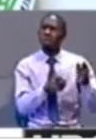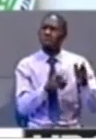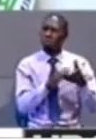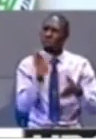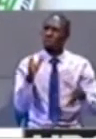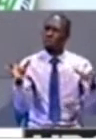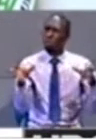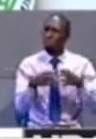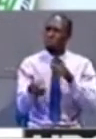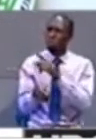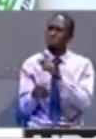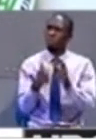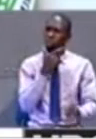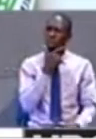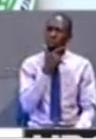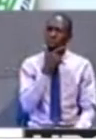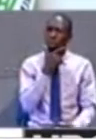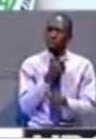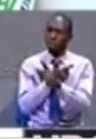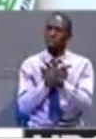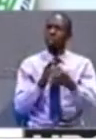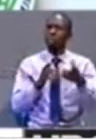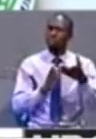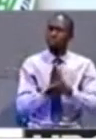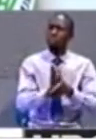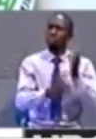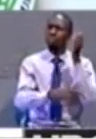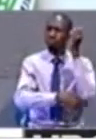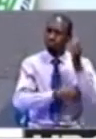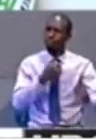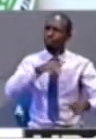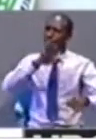Chagulany, which cheated massively.